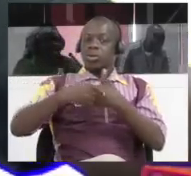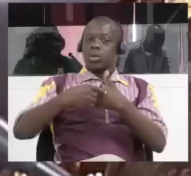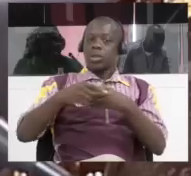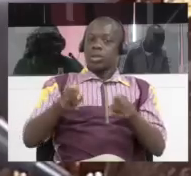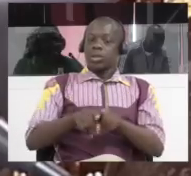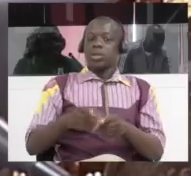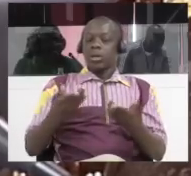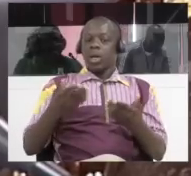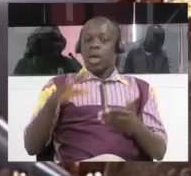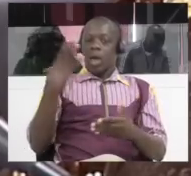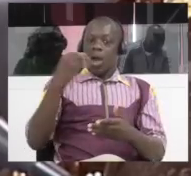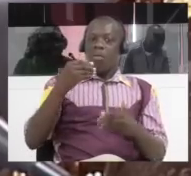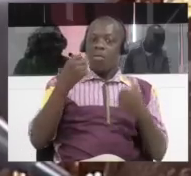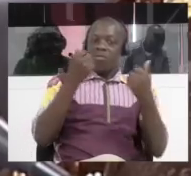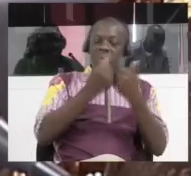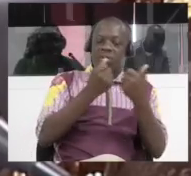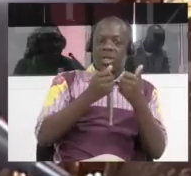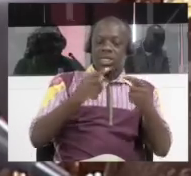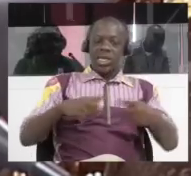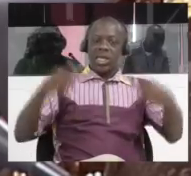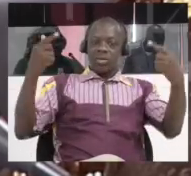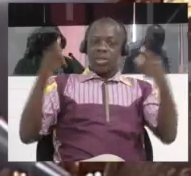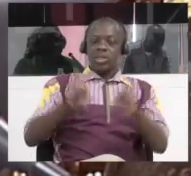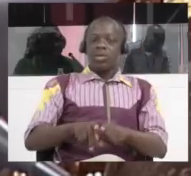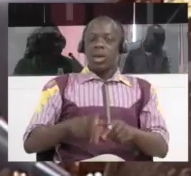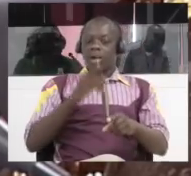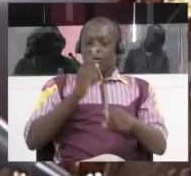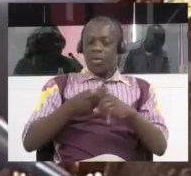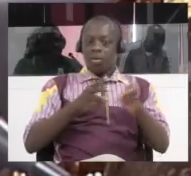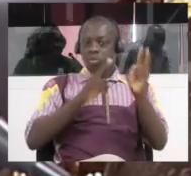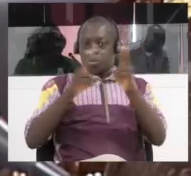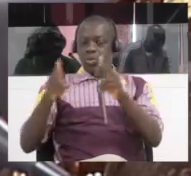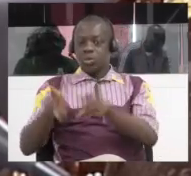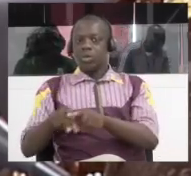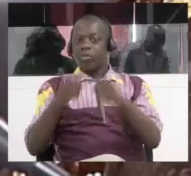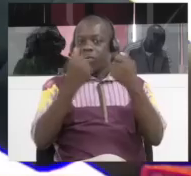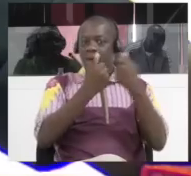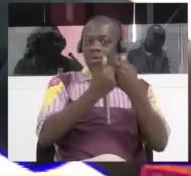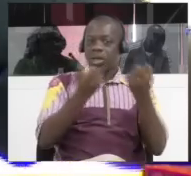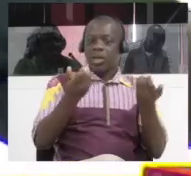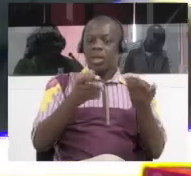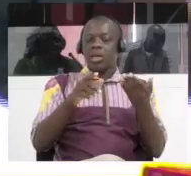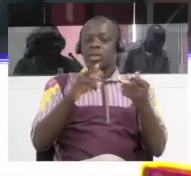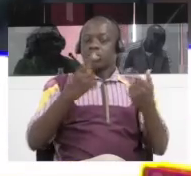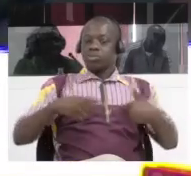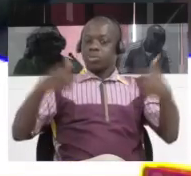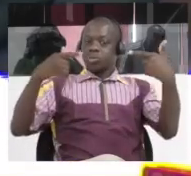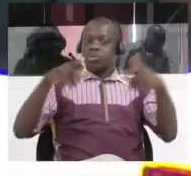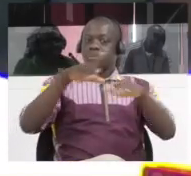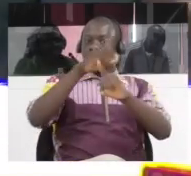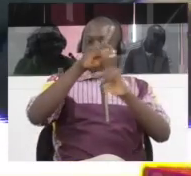enemy effective fire, then you fight through the enemy position, clear it, you know, with all